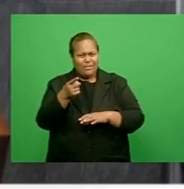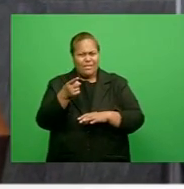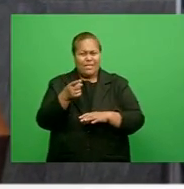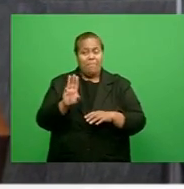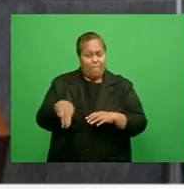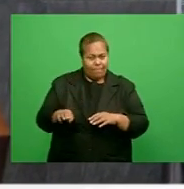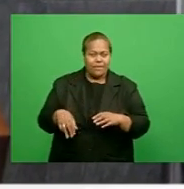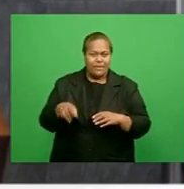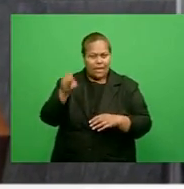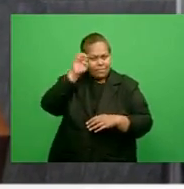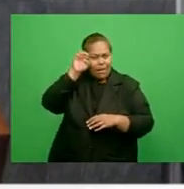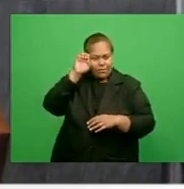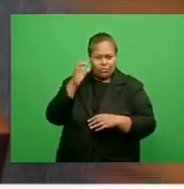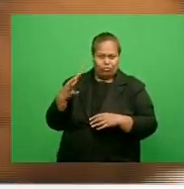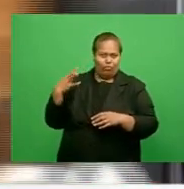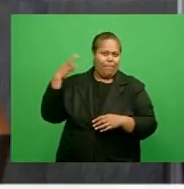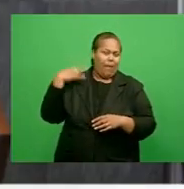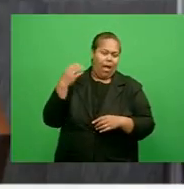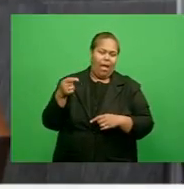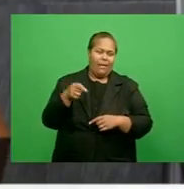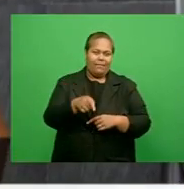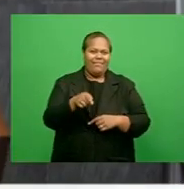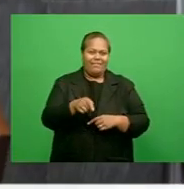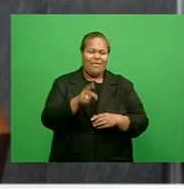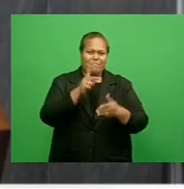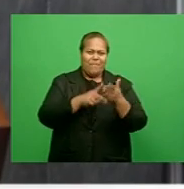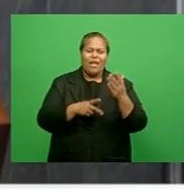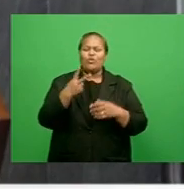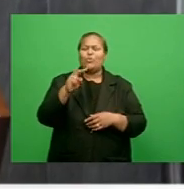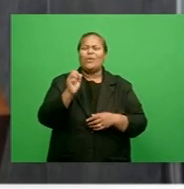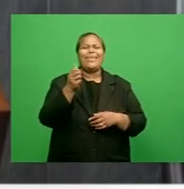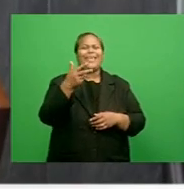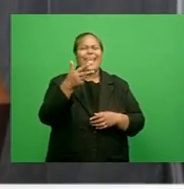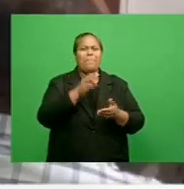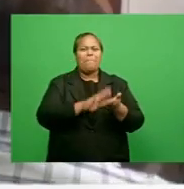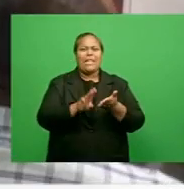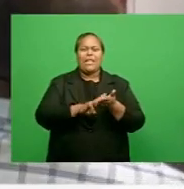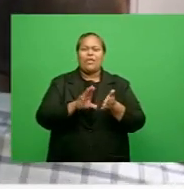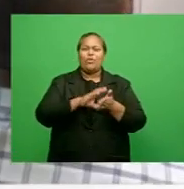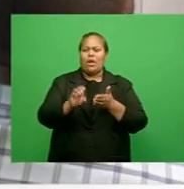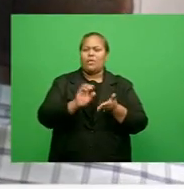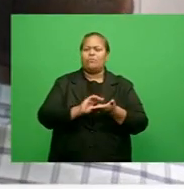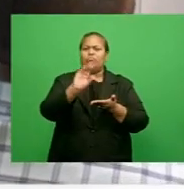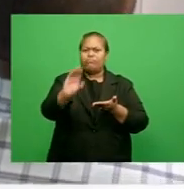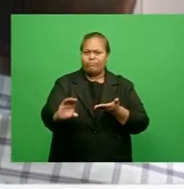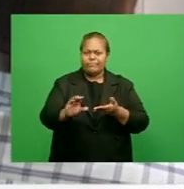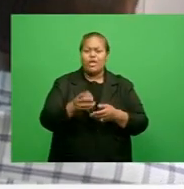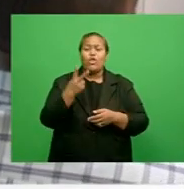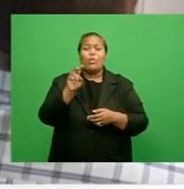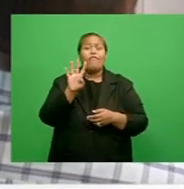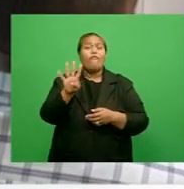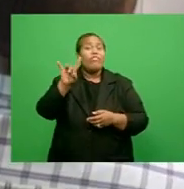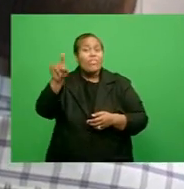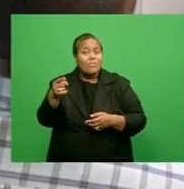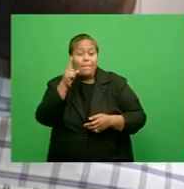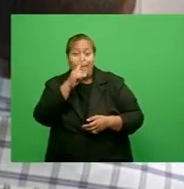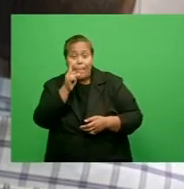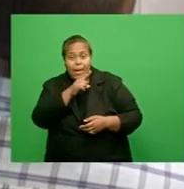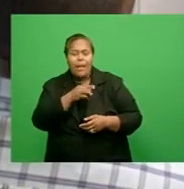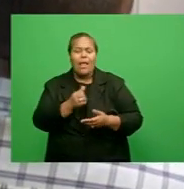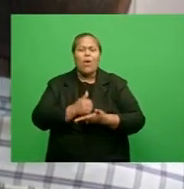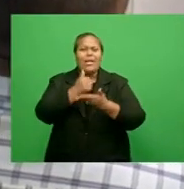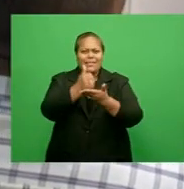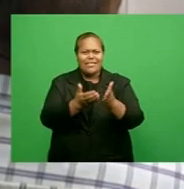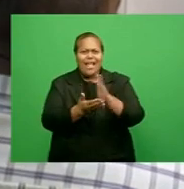this phase at a cost of about $28 million. Another 24,000 people will be assisted under Phase